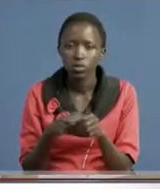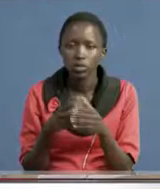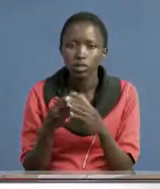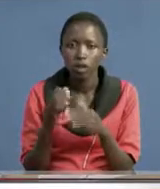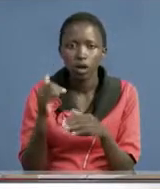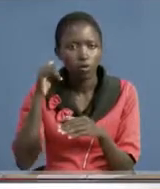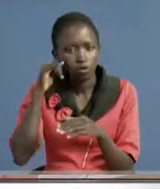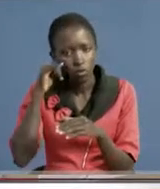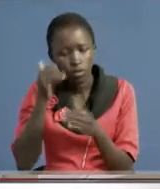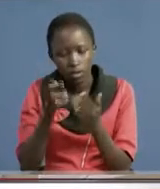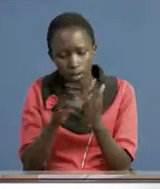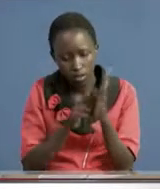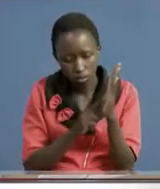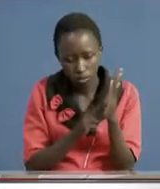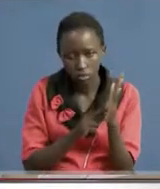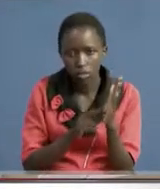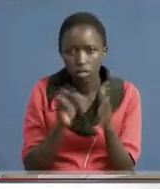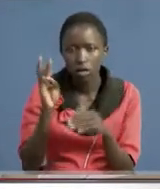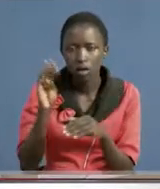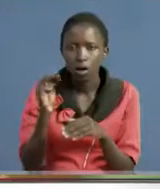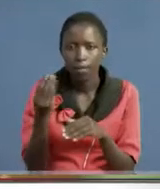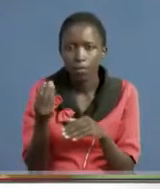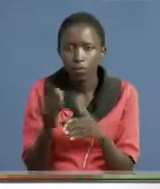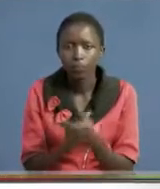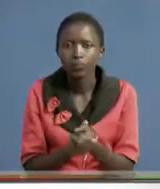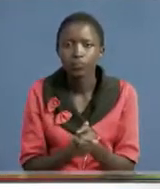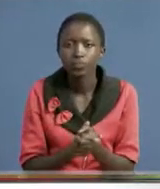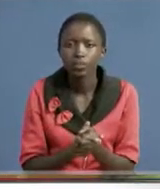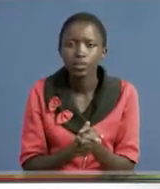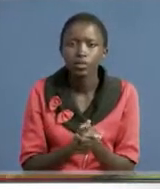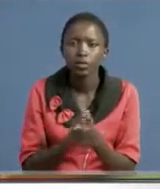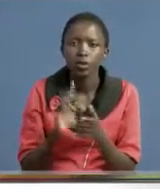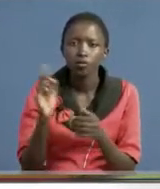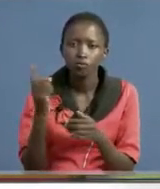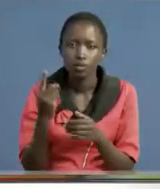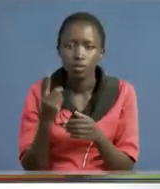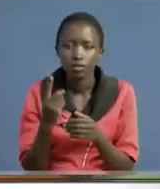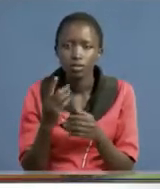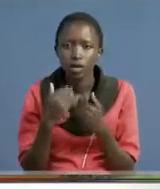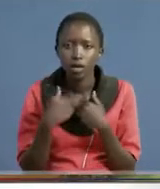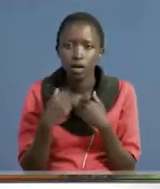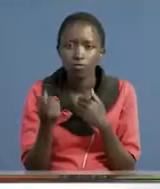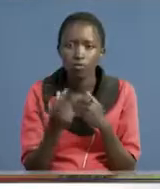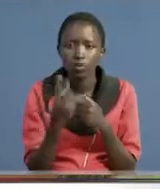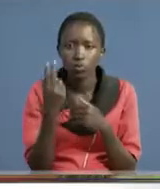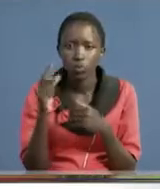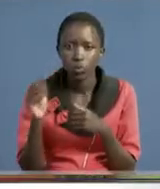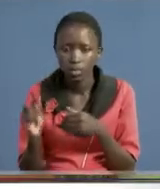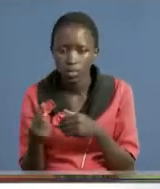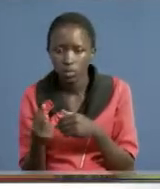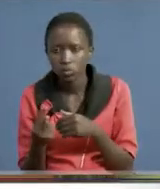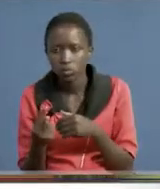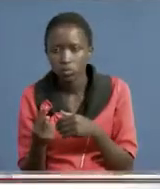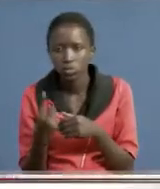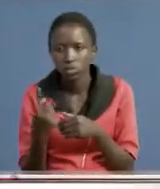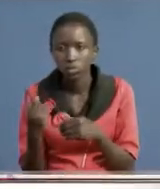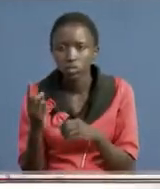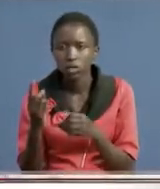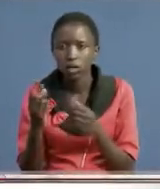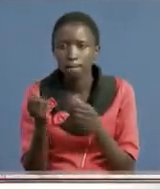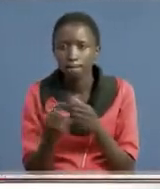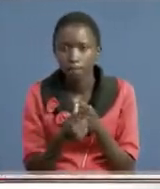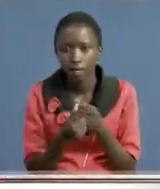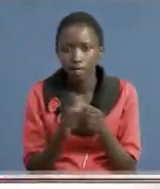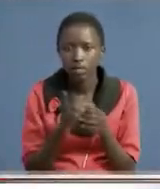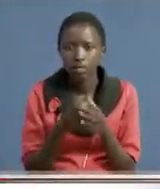yenye merejesta na M-Pesa. Petronila's first move on getting her monthly 2,000 windfall was to replace her